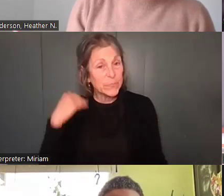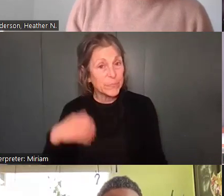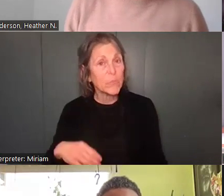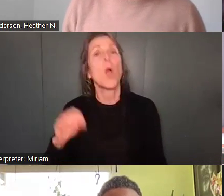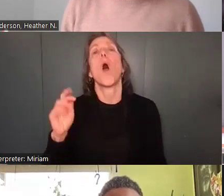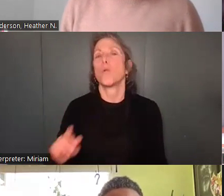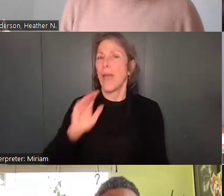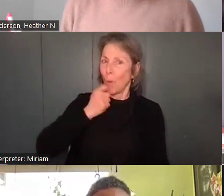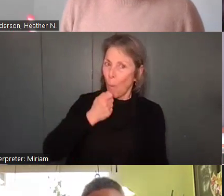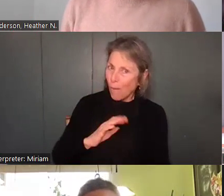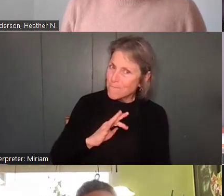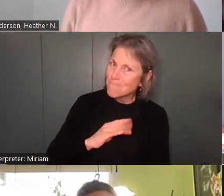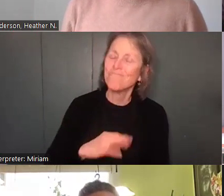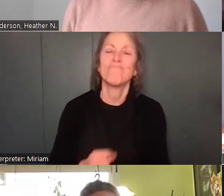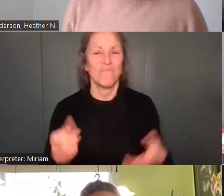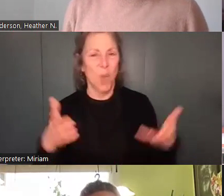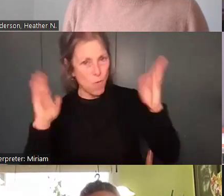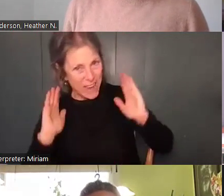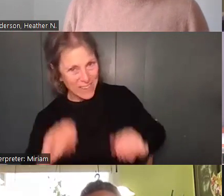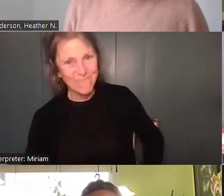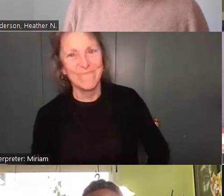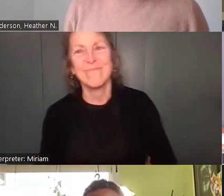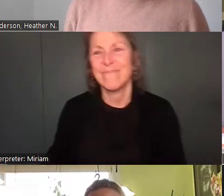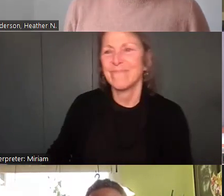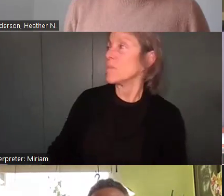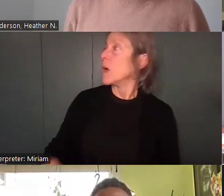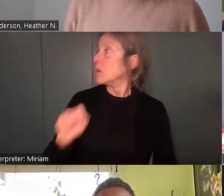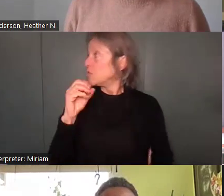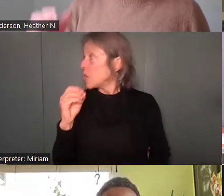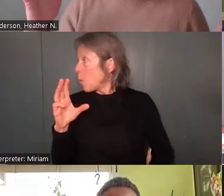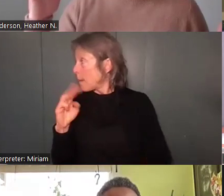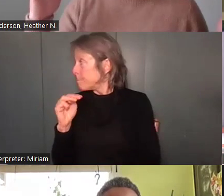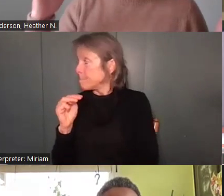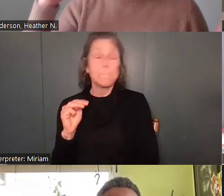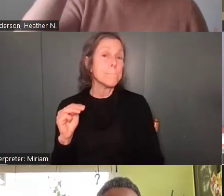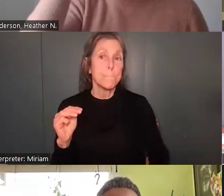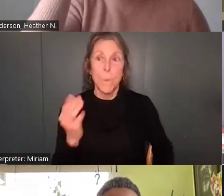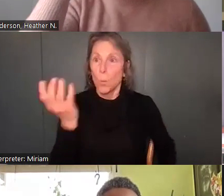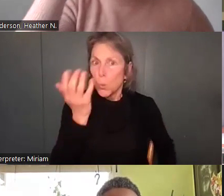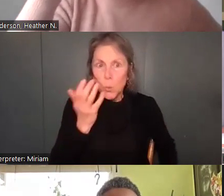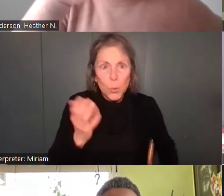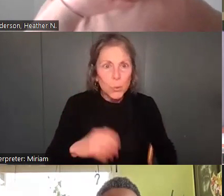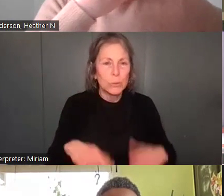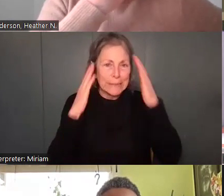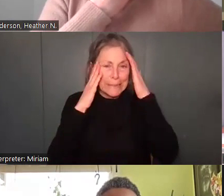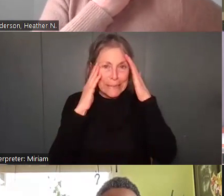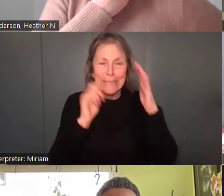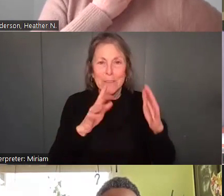Okay, cool. All right. So, oh, we didn't do